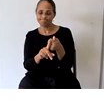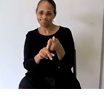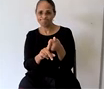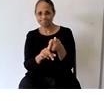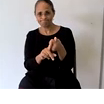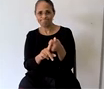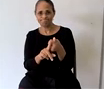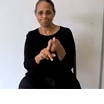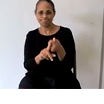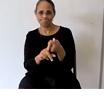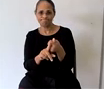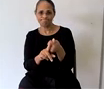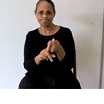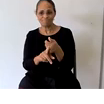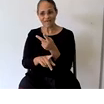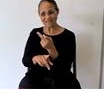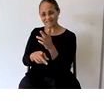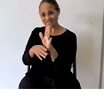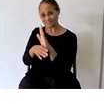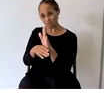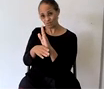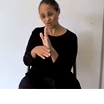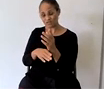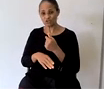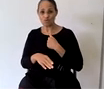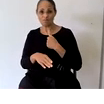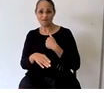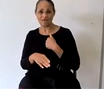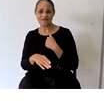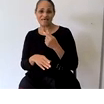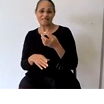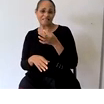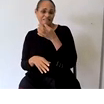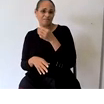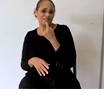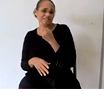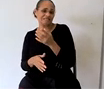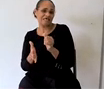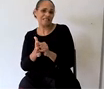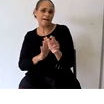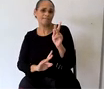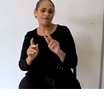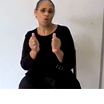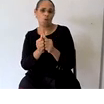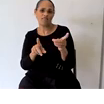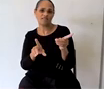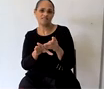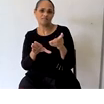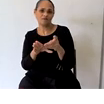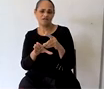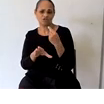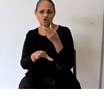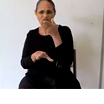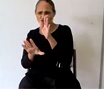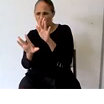And these movies, to me, are simply saying that people with disabilities are just there to be